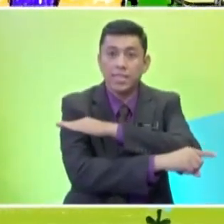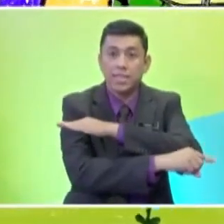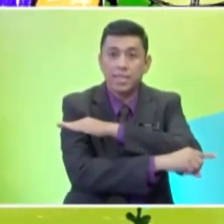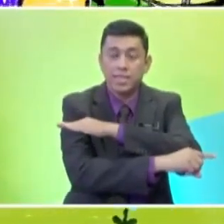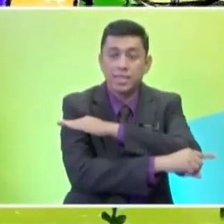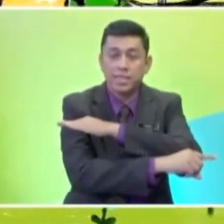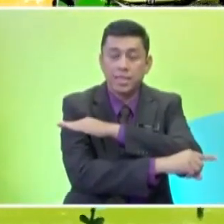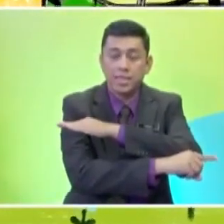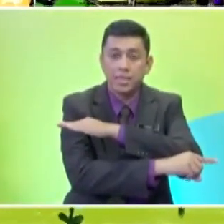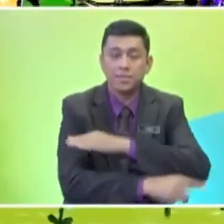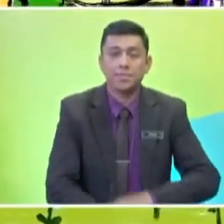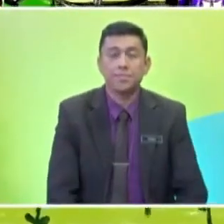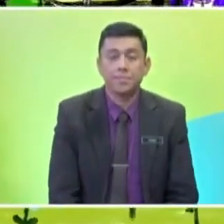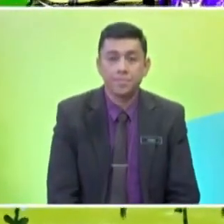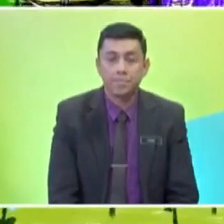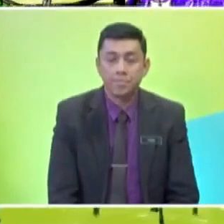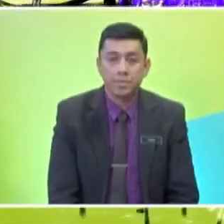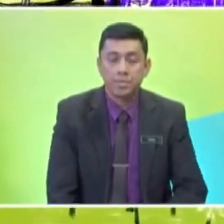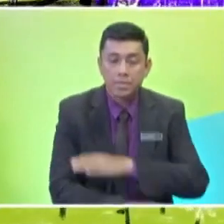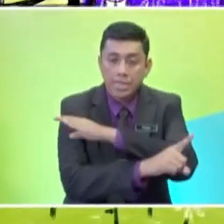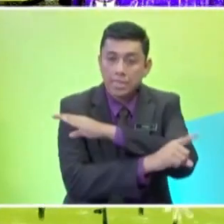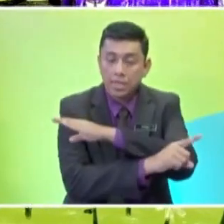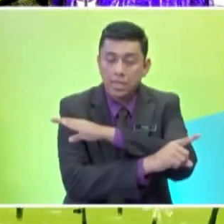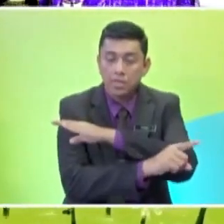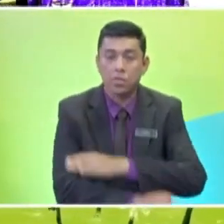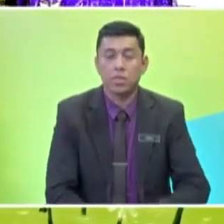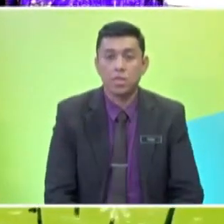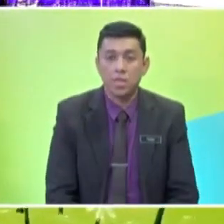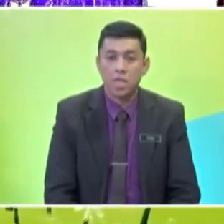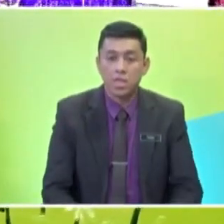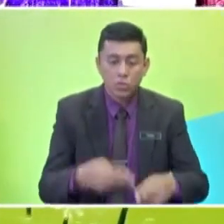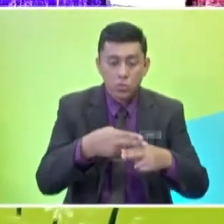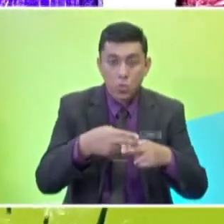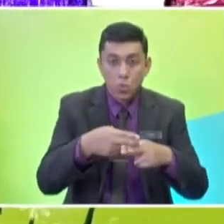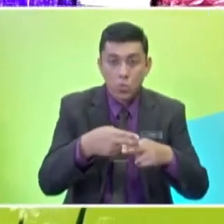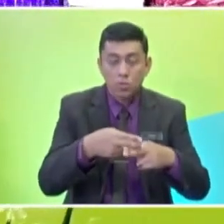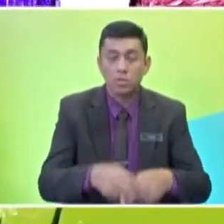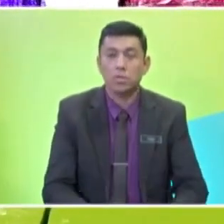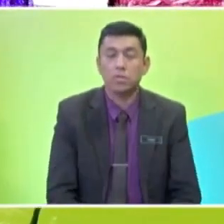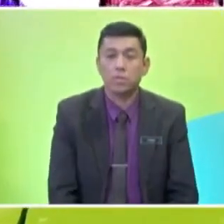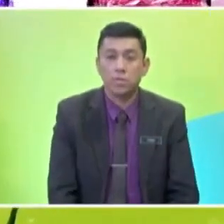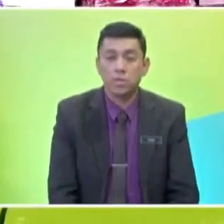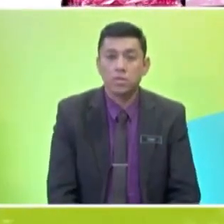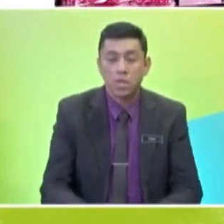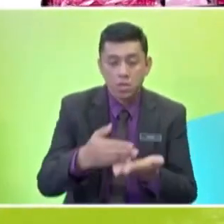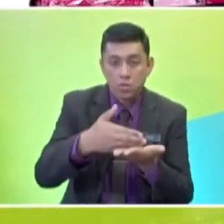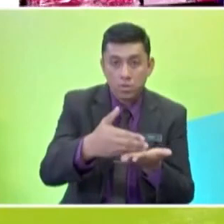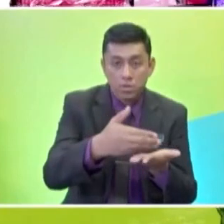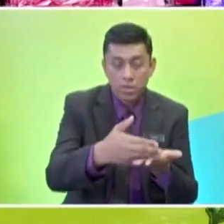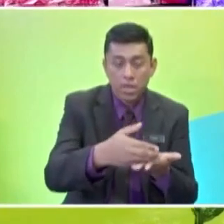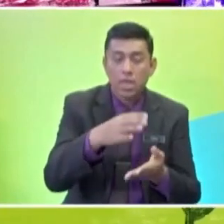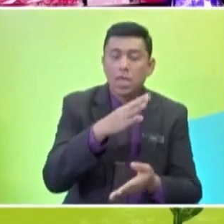the next one is the tail. Goat's tail is short. Mm-hmm. Okay, some of the animals, they have